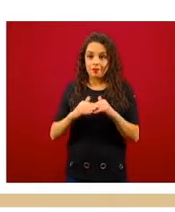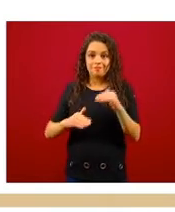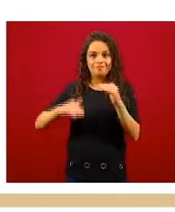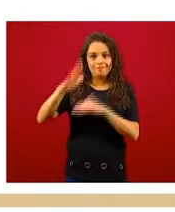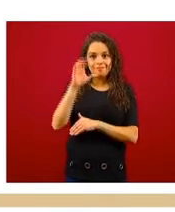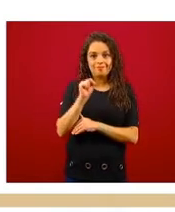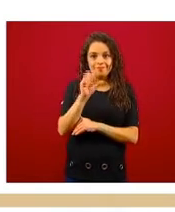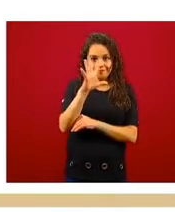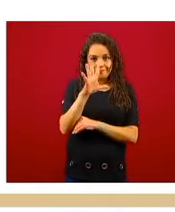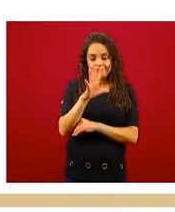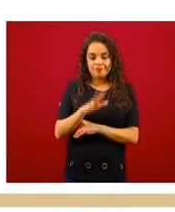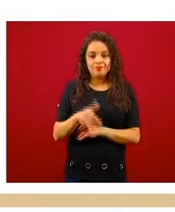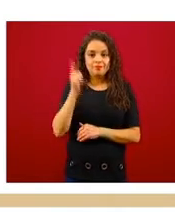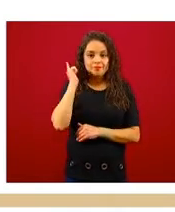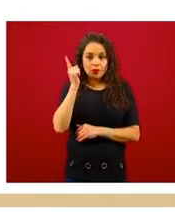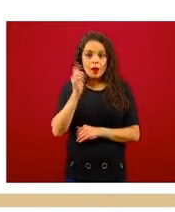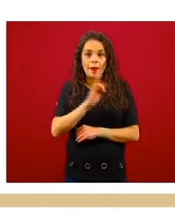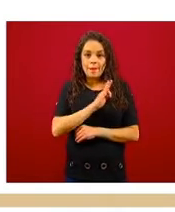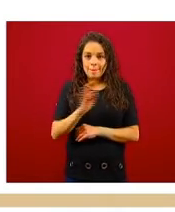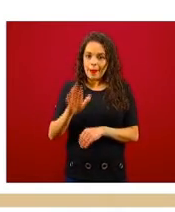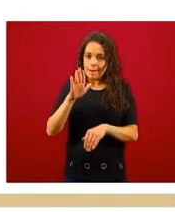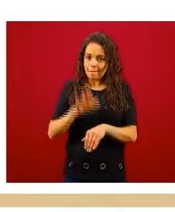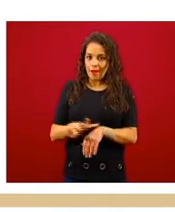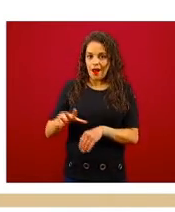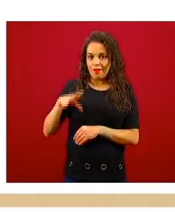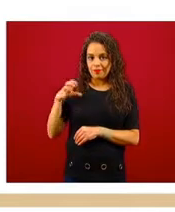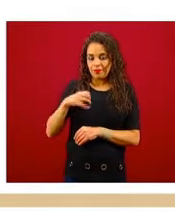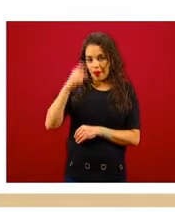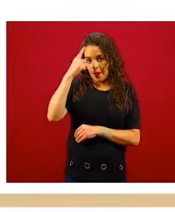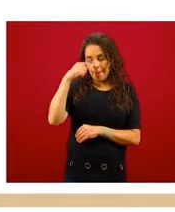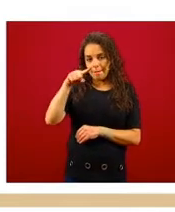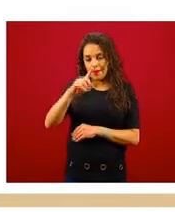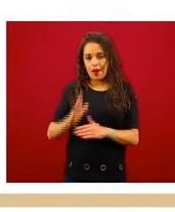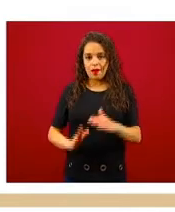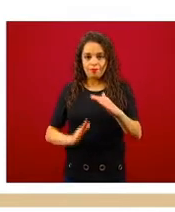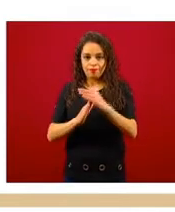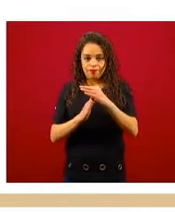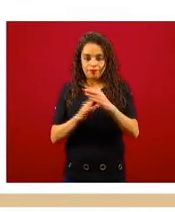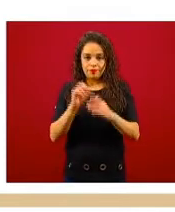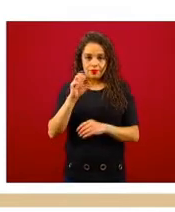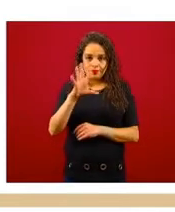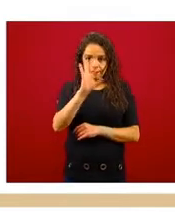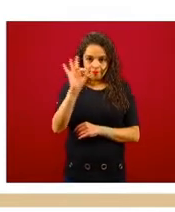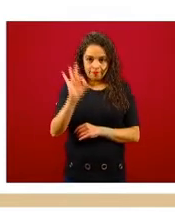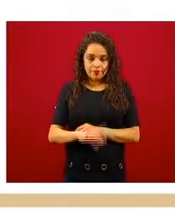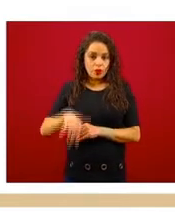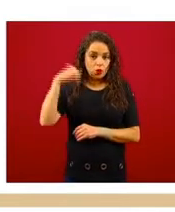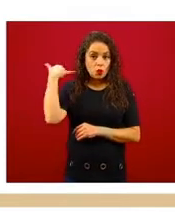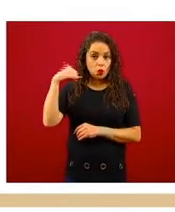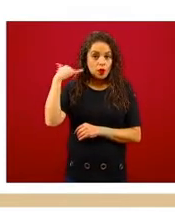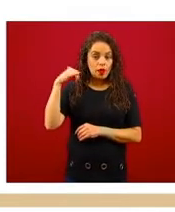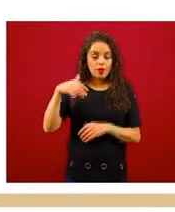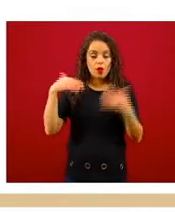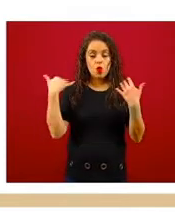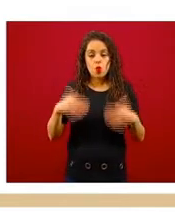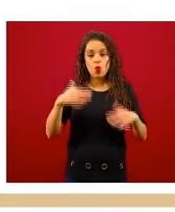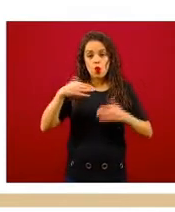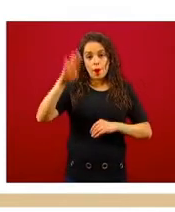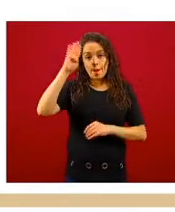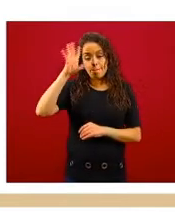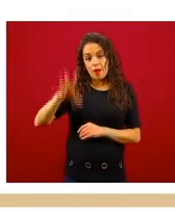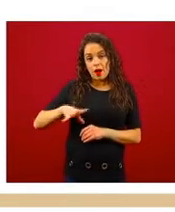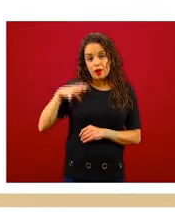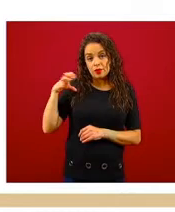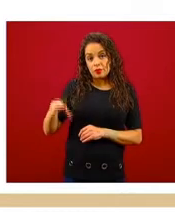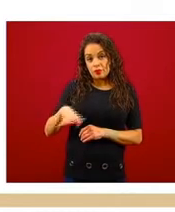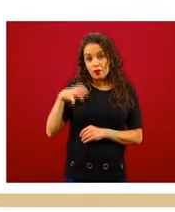meta. users. Creo que se Also, puede hacer Veracruz algo is más above the llegar a goal, este 65%. En Yucatán han hecho un but they can do more esfuerzo to bastante hit